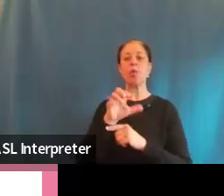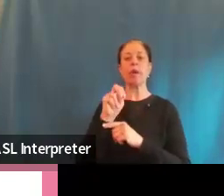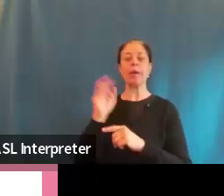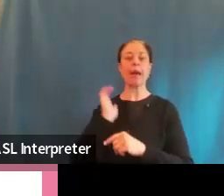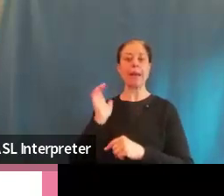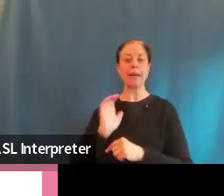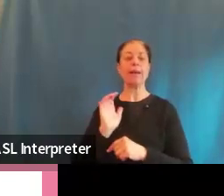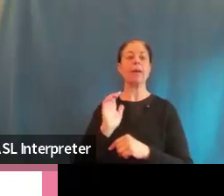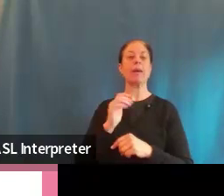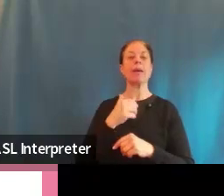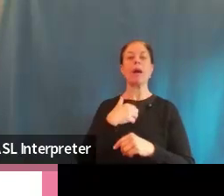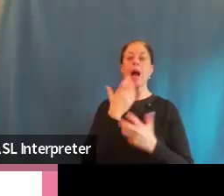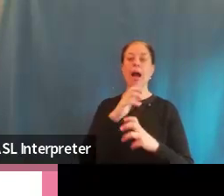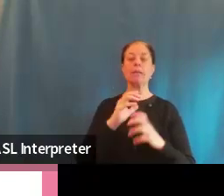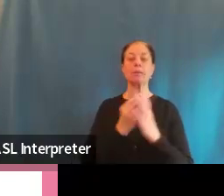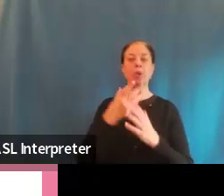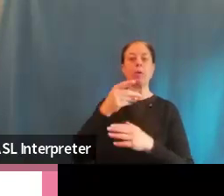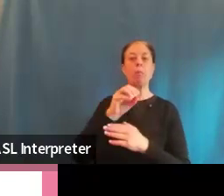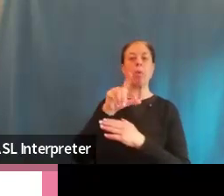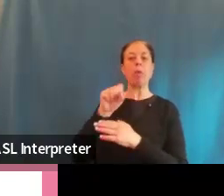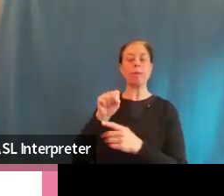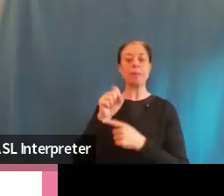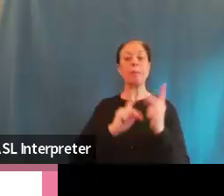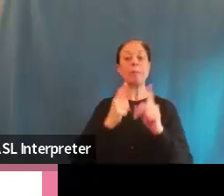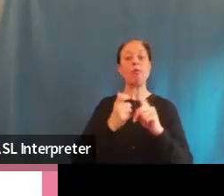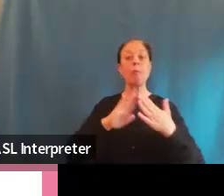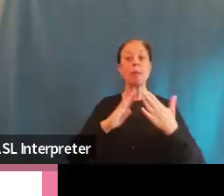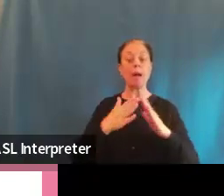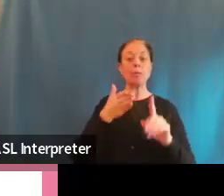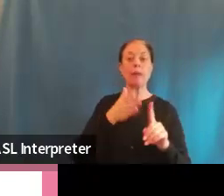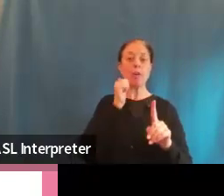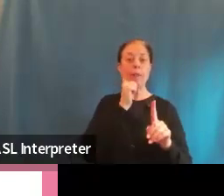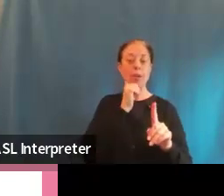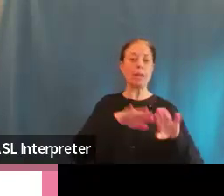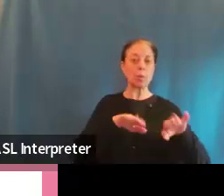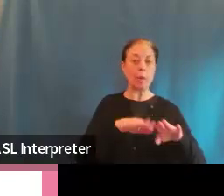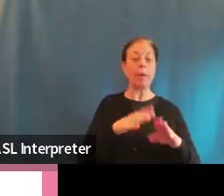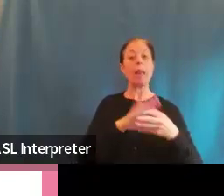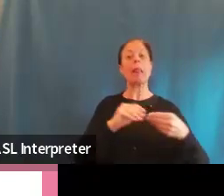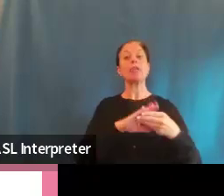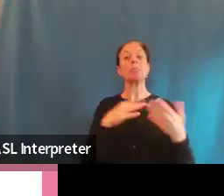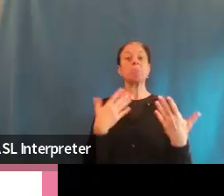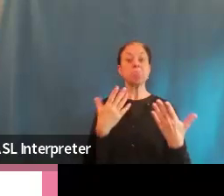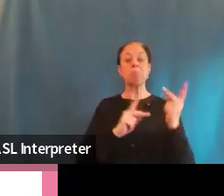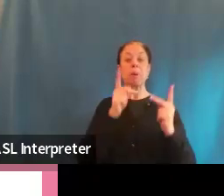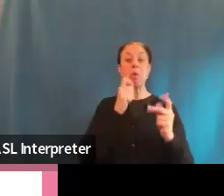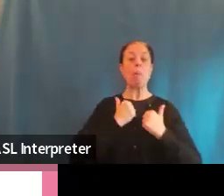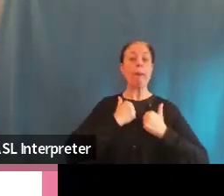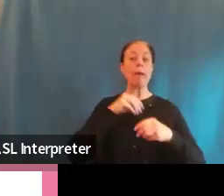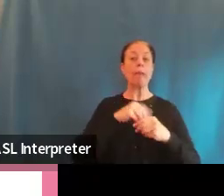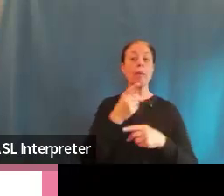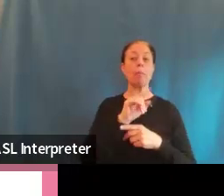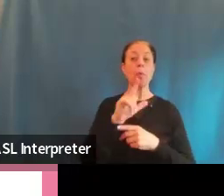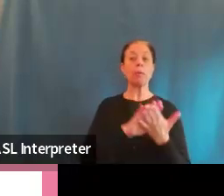pools, sourced by a single hot spring. The people of the town swim there every day. Legend has it, however, people who bathed in those